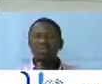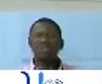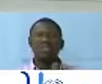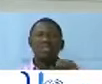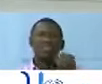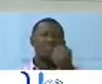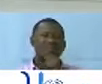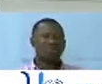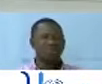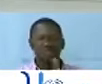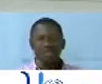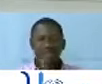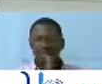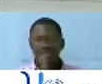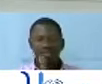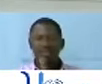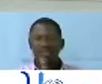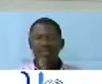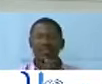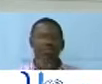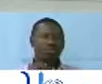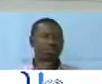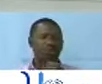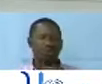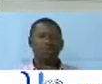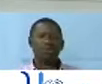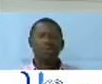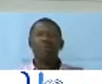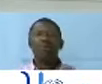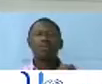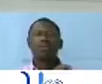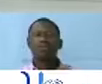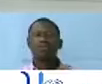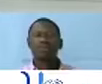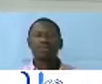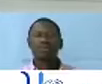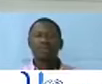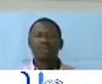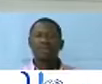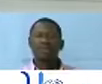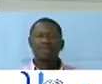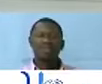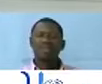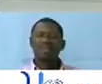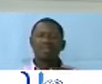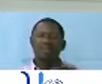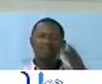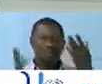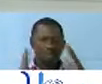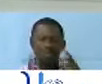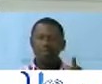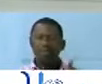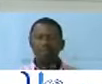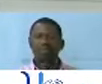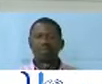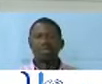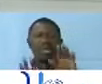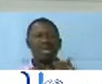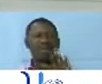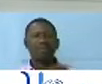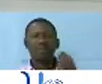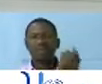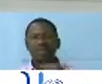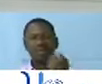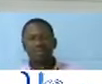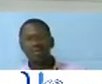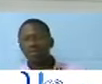dox na ci anam go xamne ni gudi nga lu la. Due to the existence of ongoing incidents of harassment and intimidation. Ci ko dal go xamne